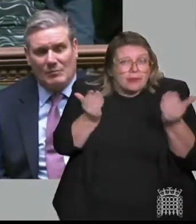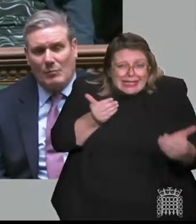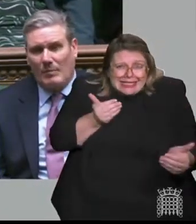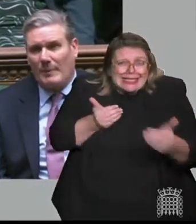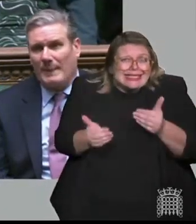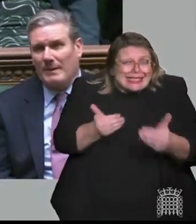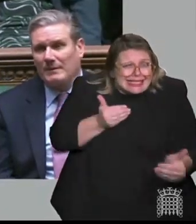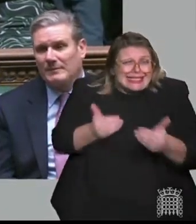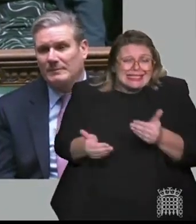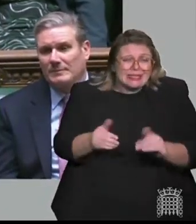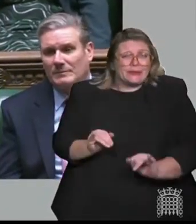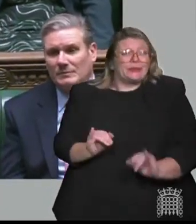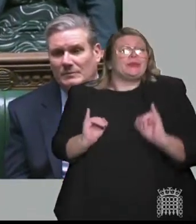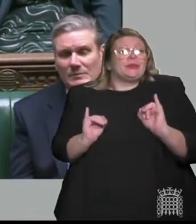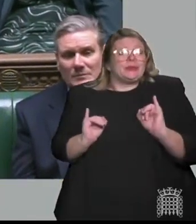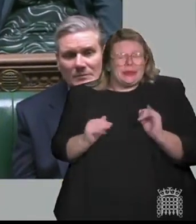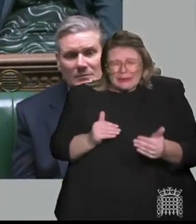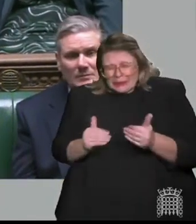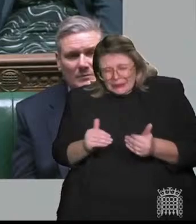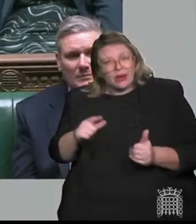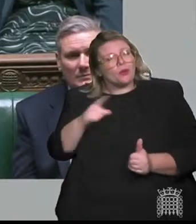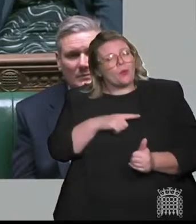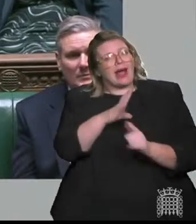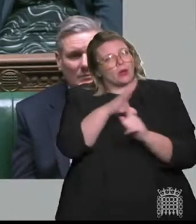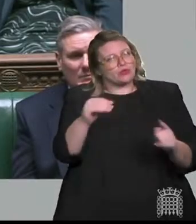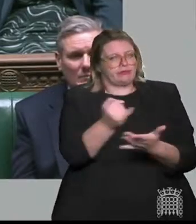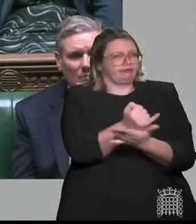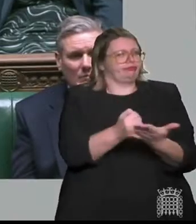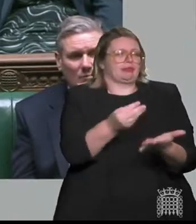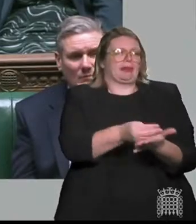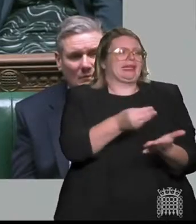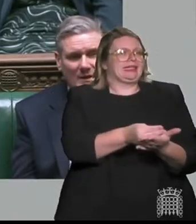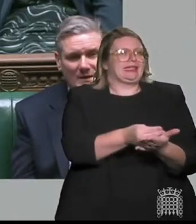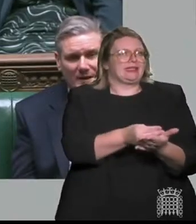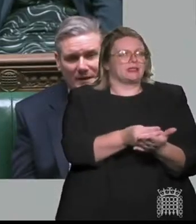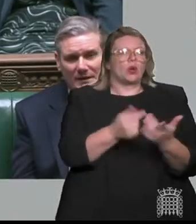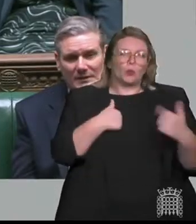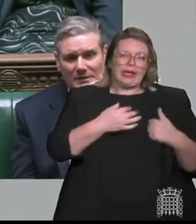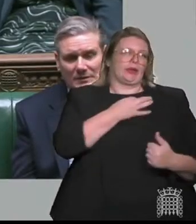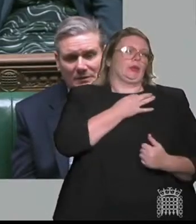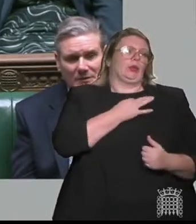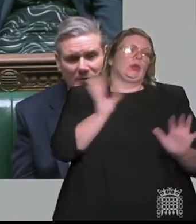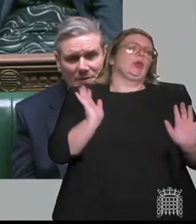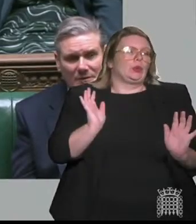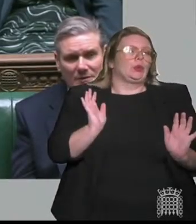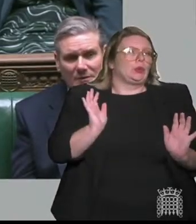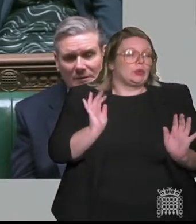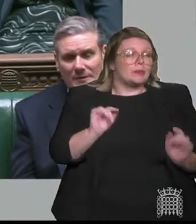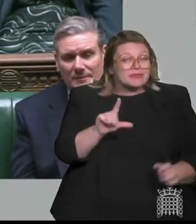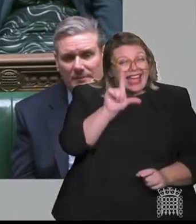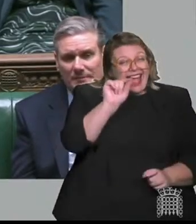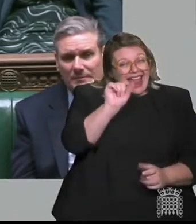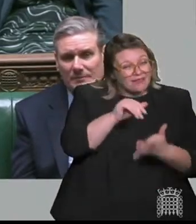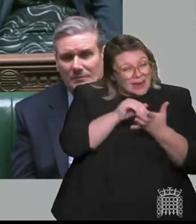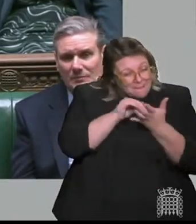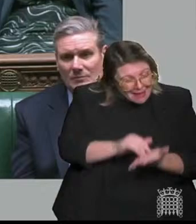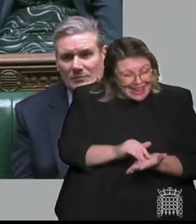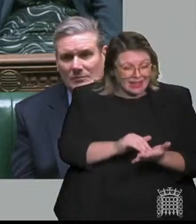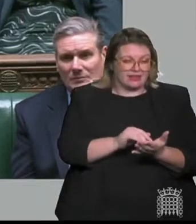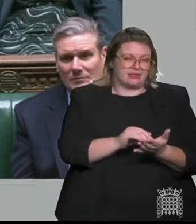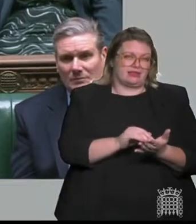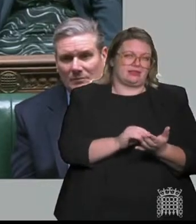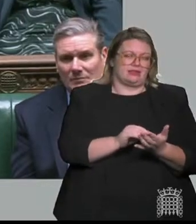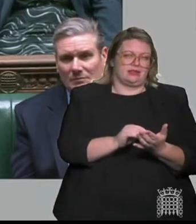us harder because Tory mismanagement has left us so exposed. 11 million UK